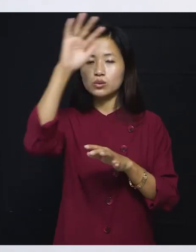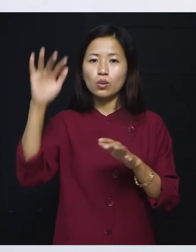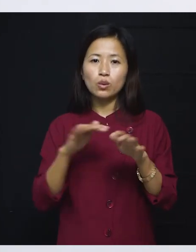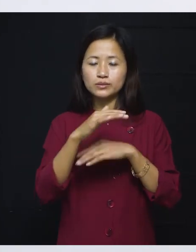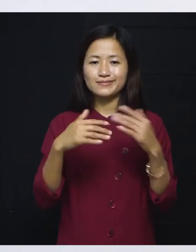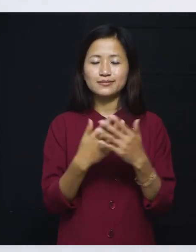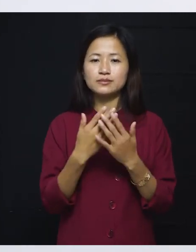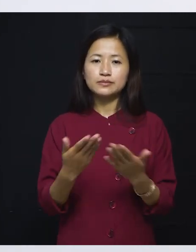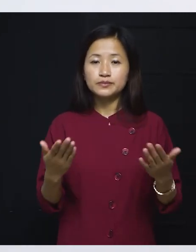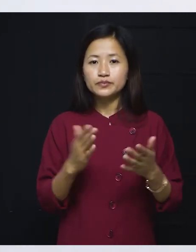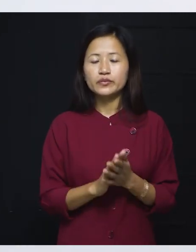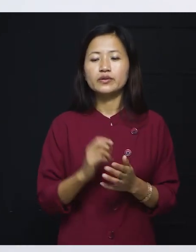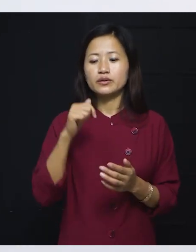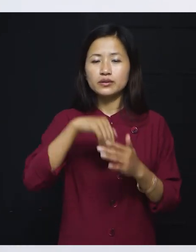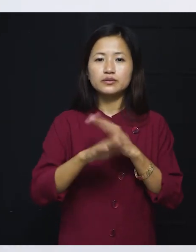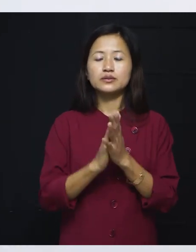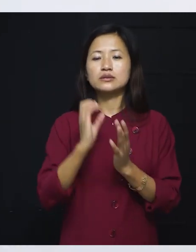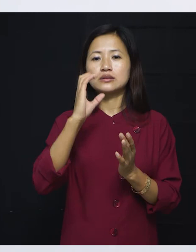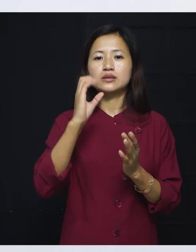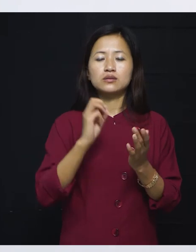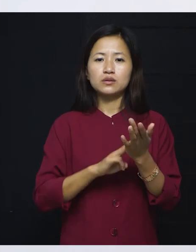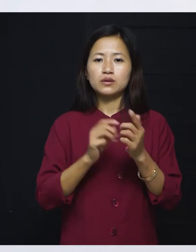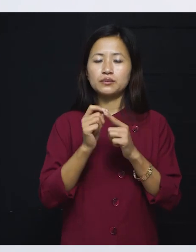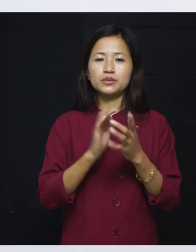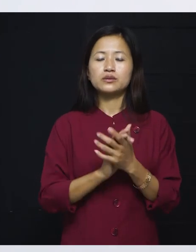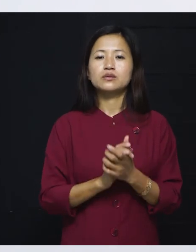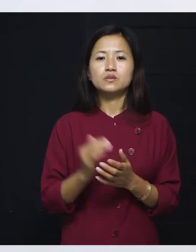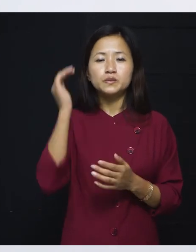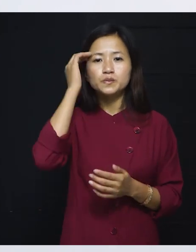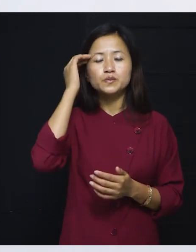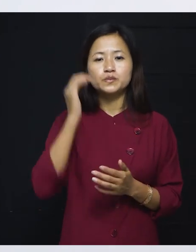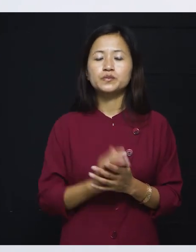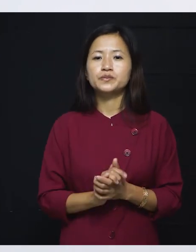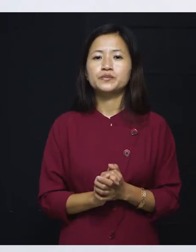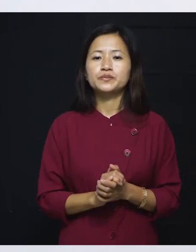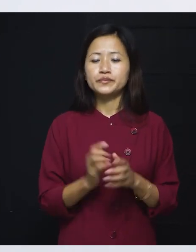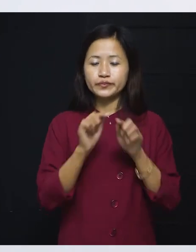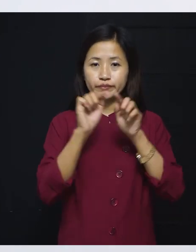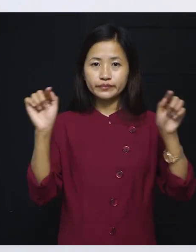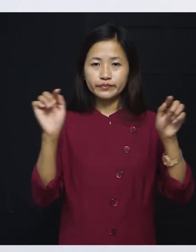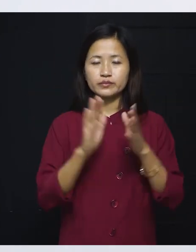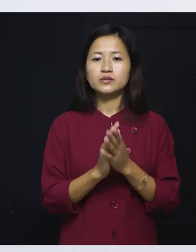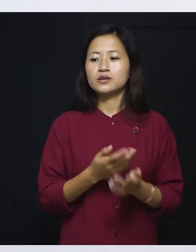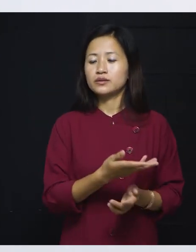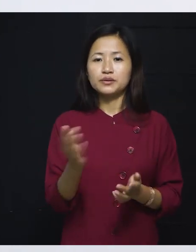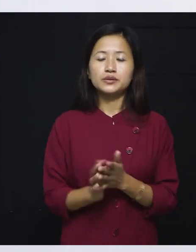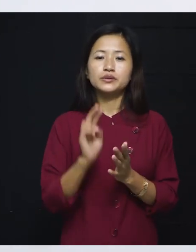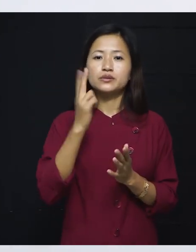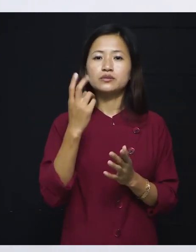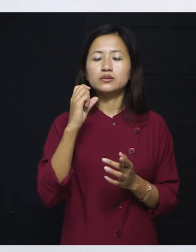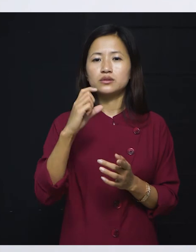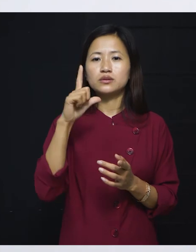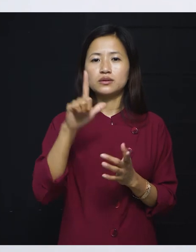it. But in a compound sentence, I want you to know, in a compound sentence, there will be two